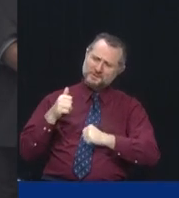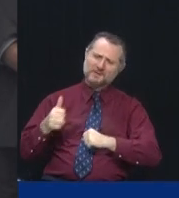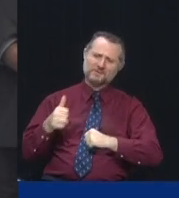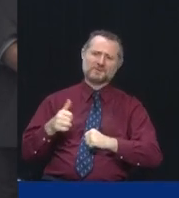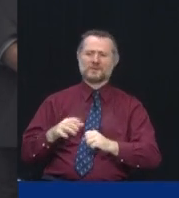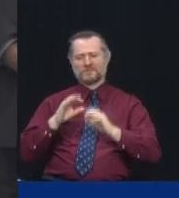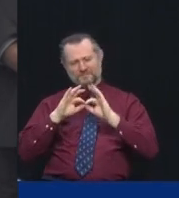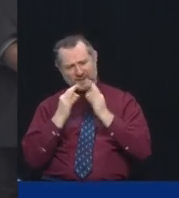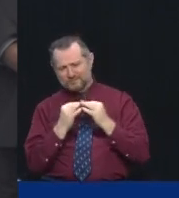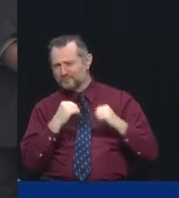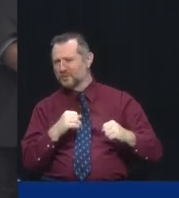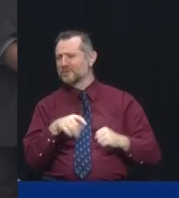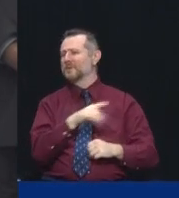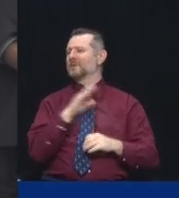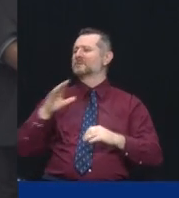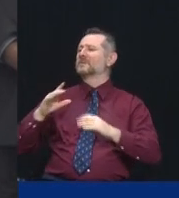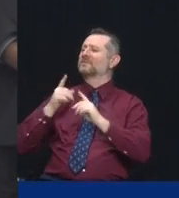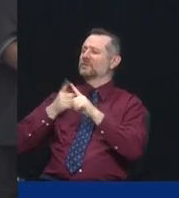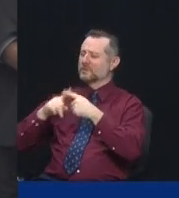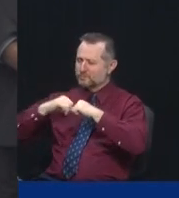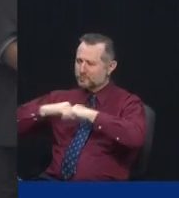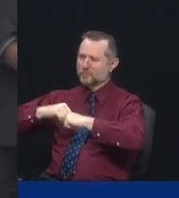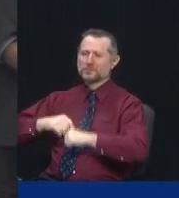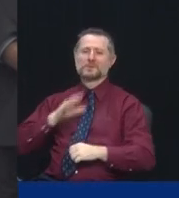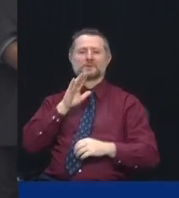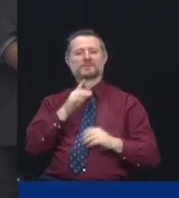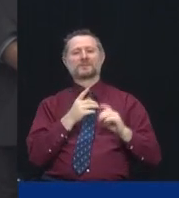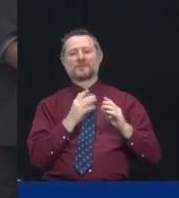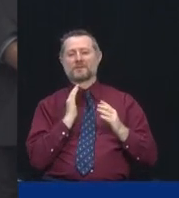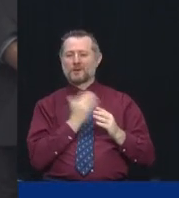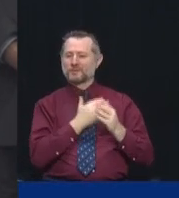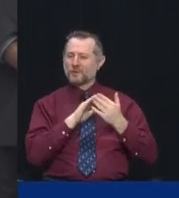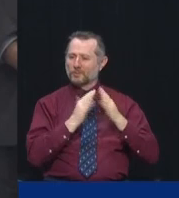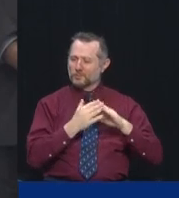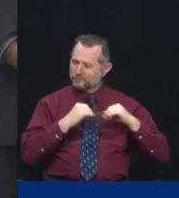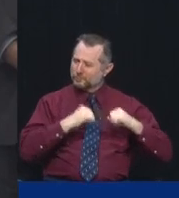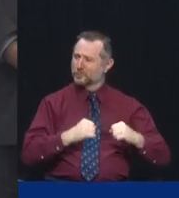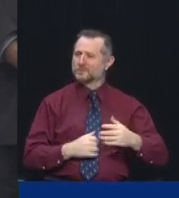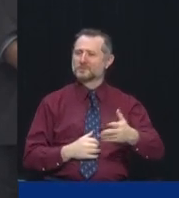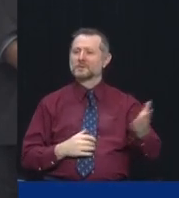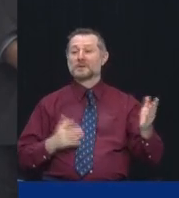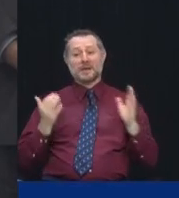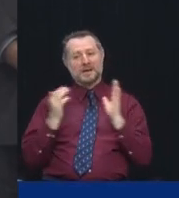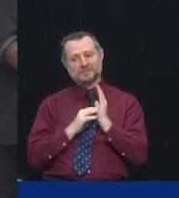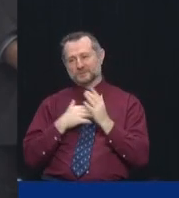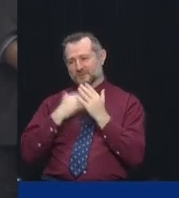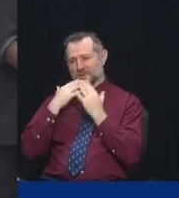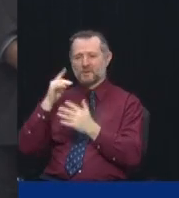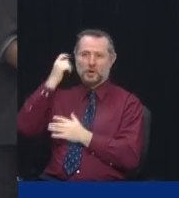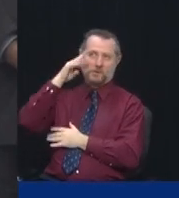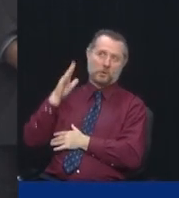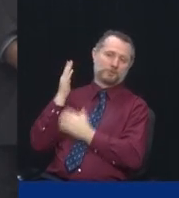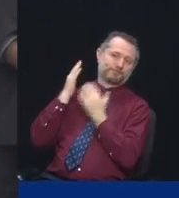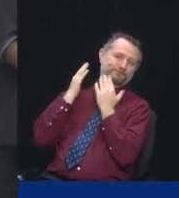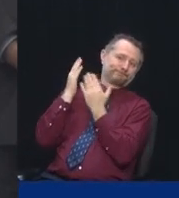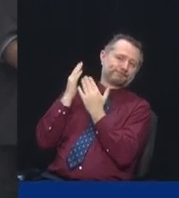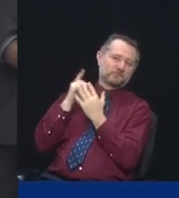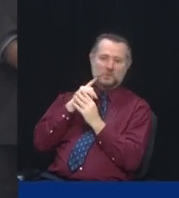friends, and our community. Again, I want to thank the governor for his great leadership